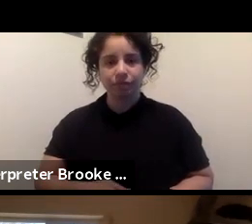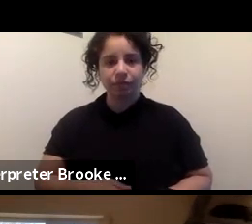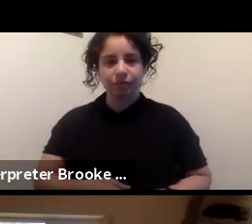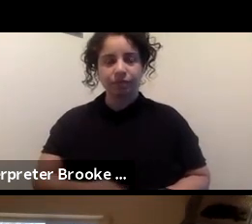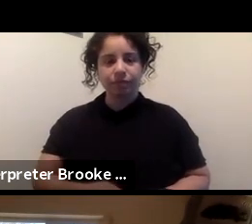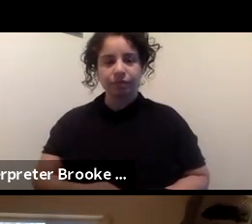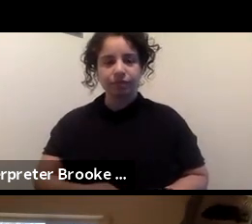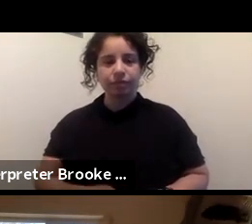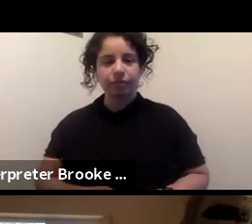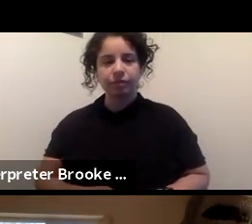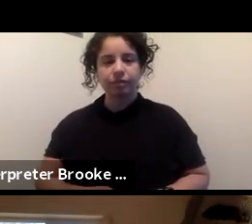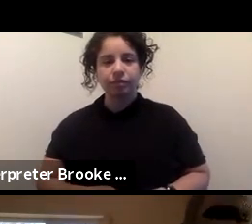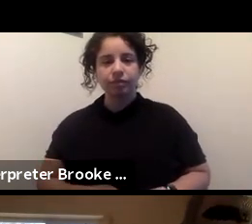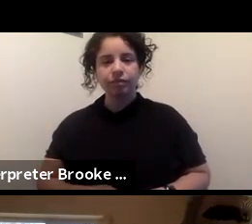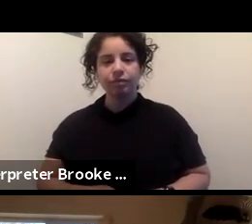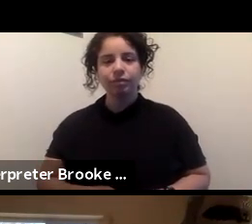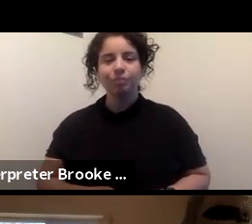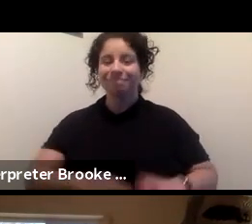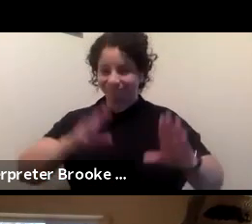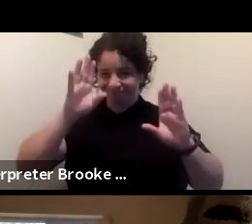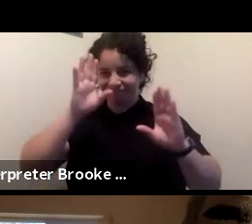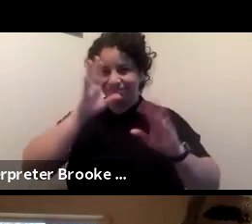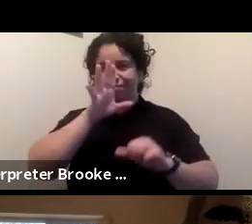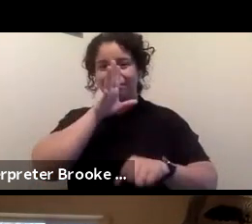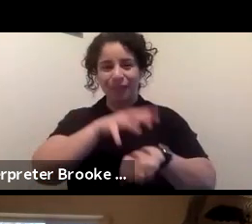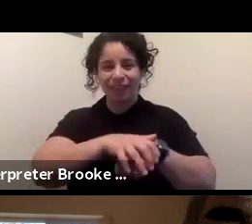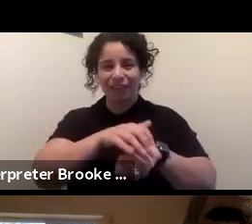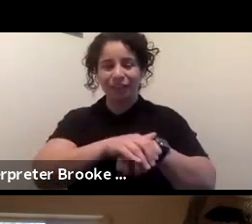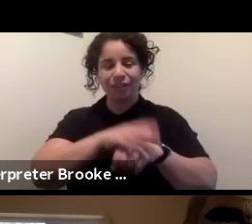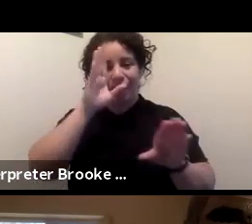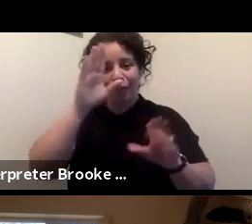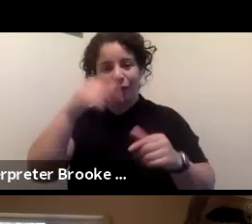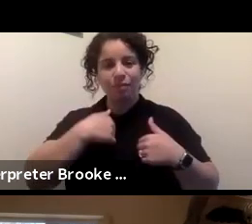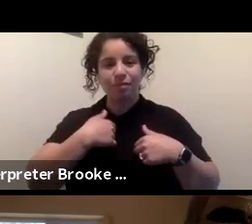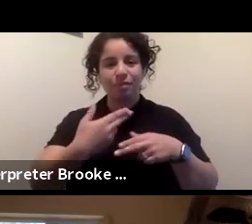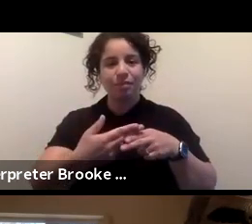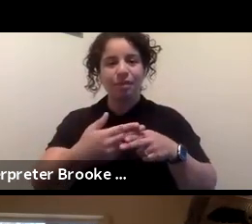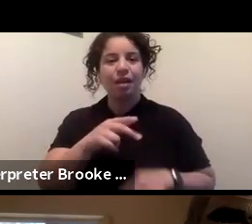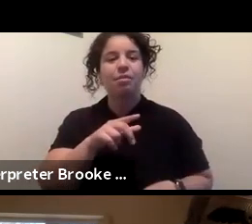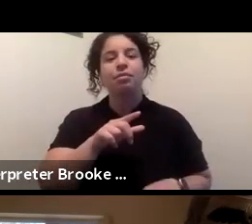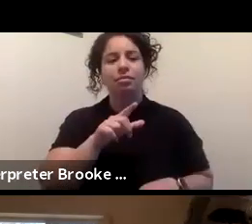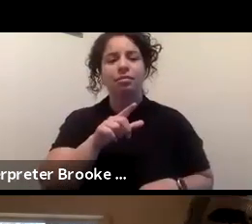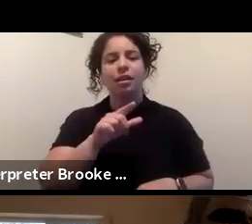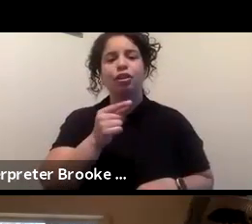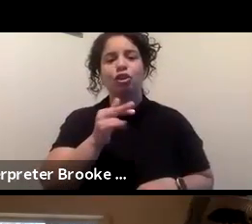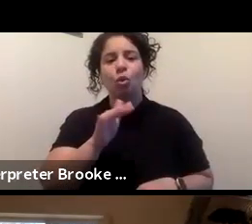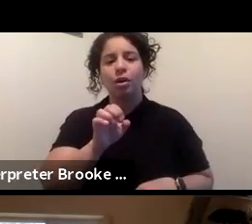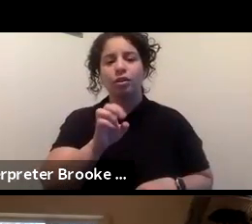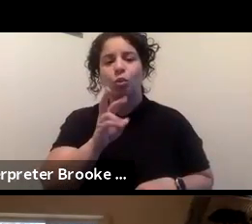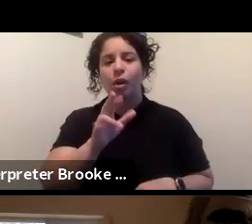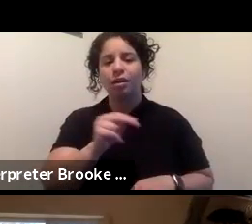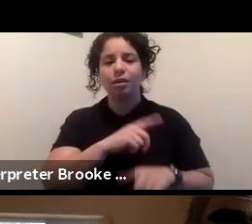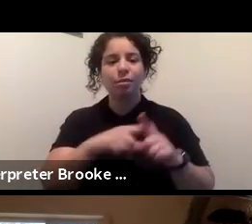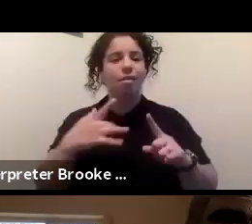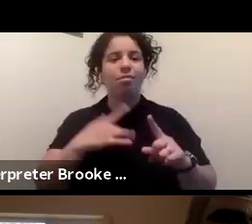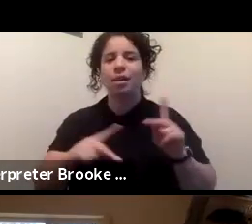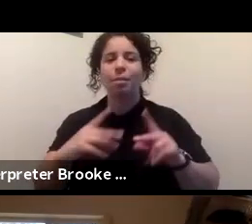Ilahare. Hi everyone, my name is Deles and George Warren, but everyone calls me Ru, like